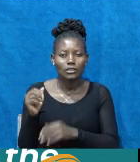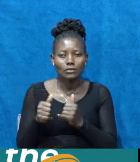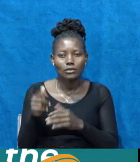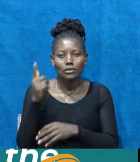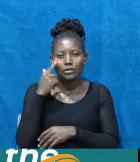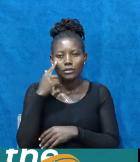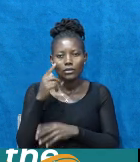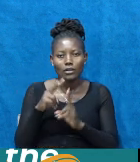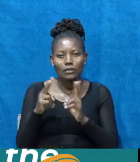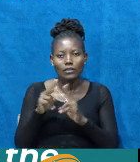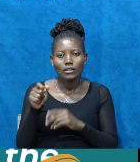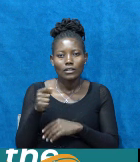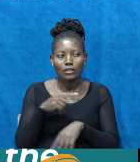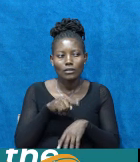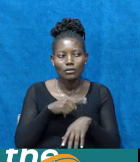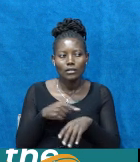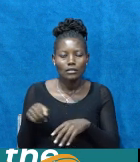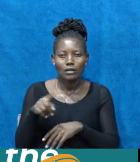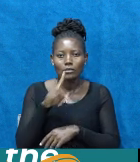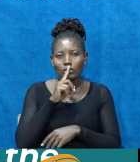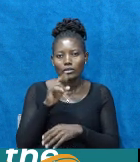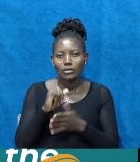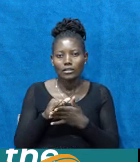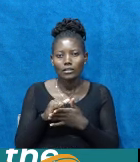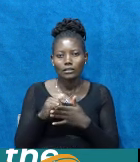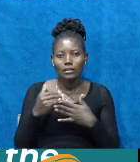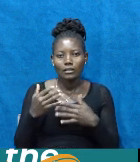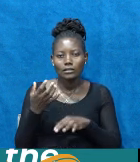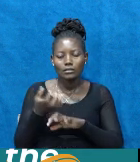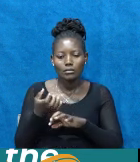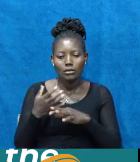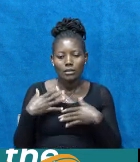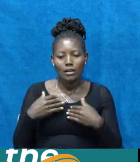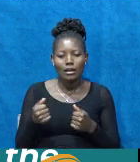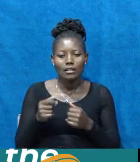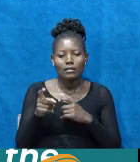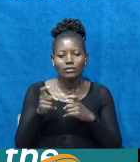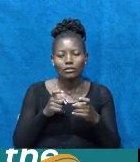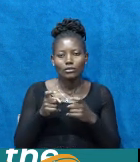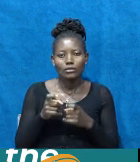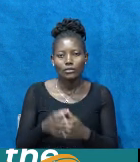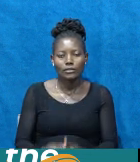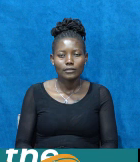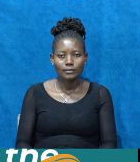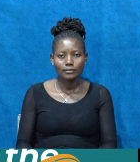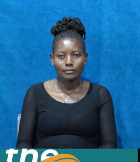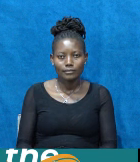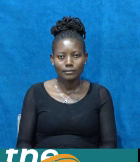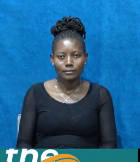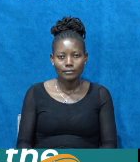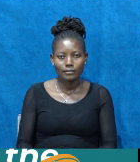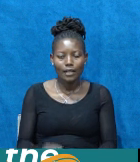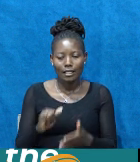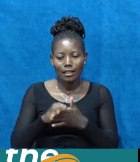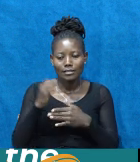enhancing the effect of vitamin D, which we saw are very key when it comes to ensuring that bone health is